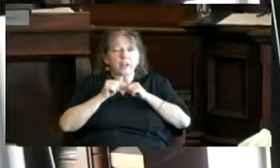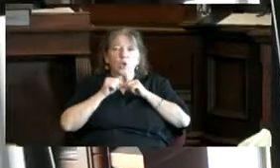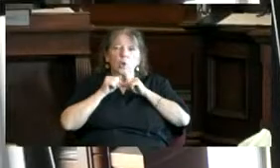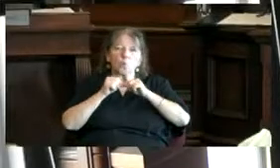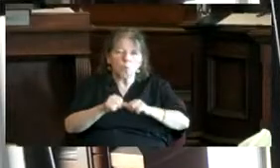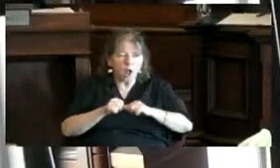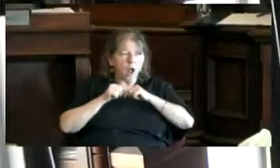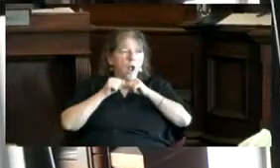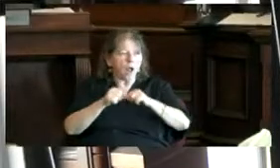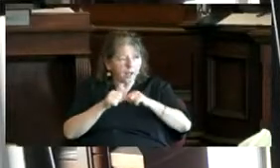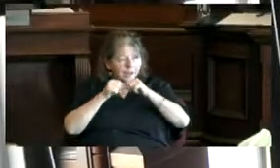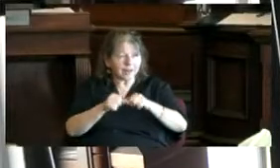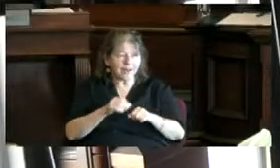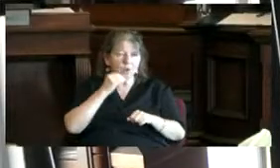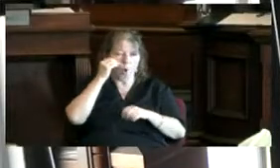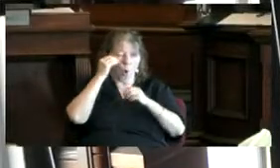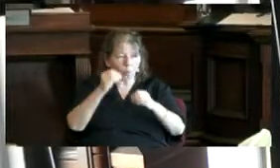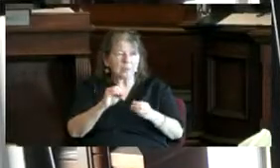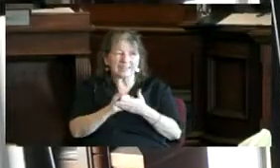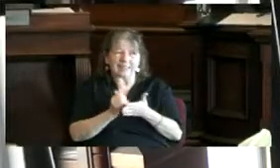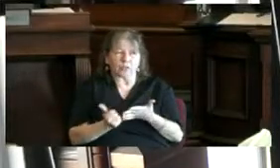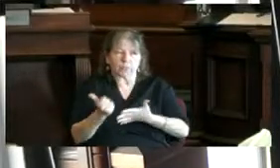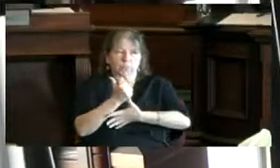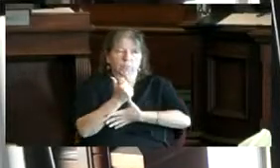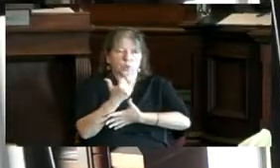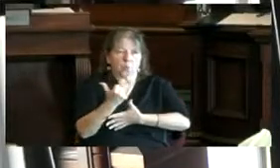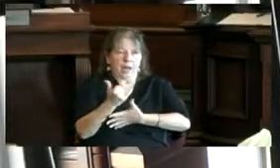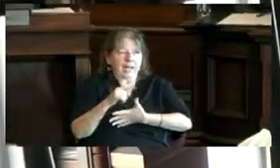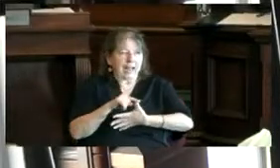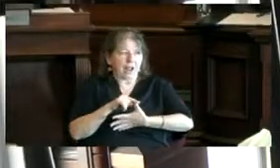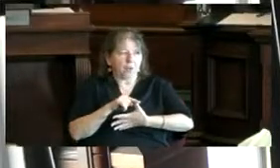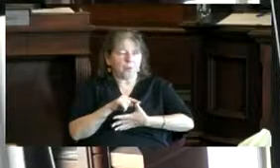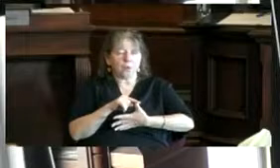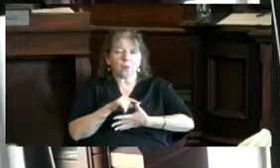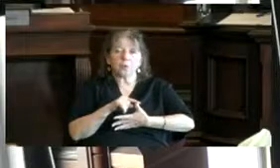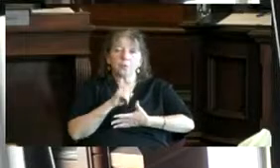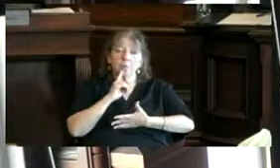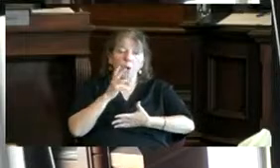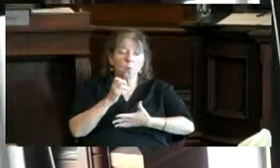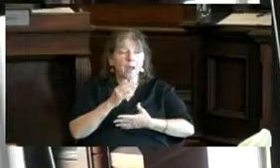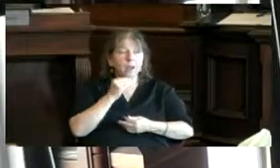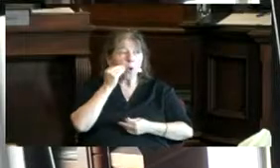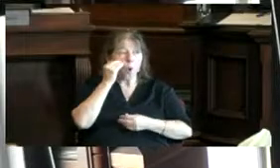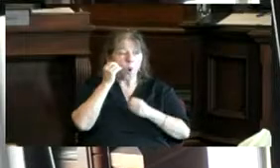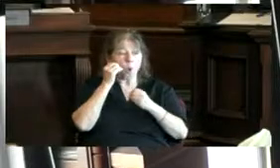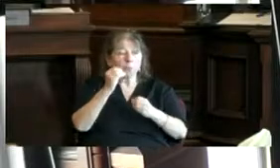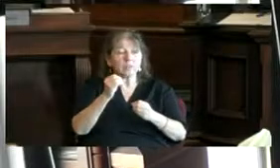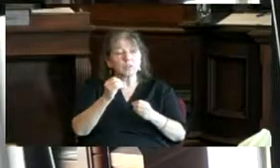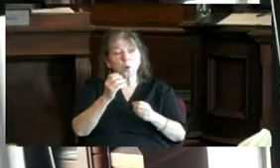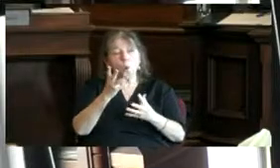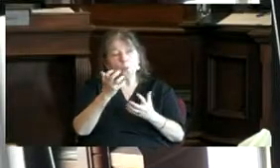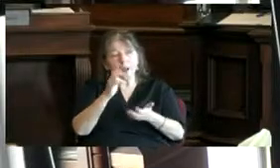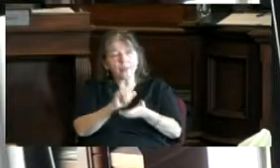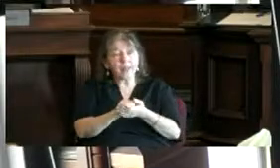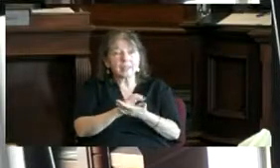homelessness is a primary area of focus. You know, we really want to see homelessness get to a point where it